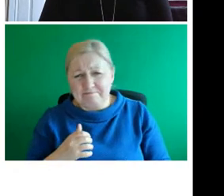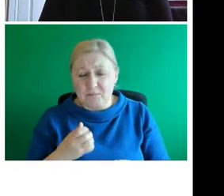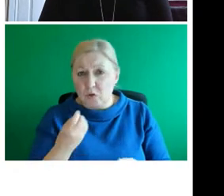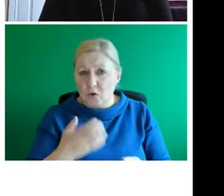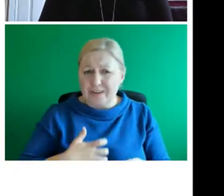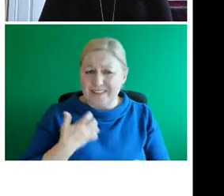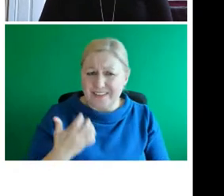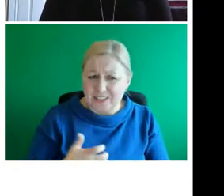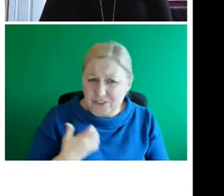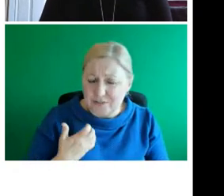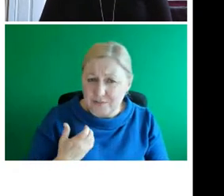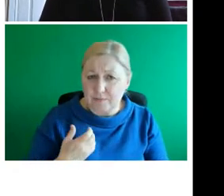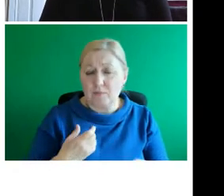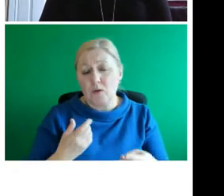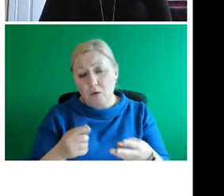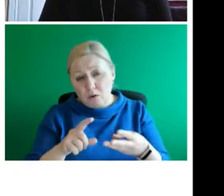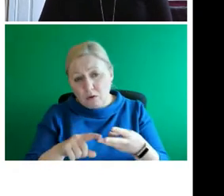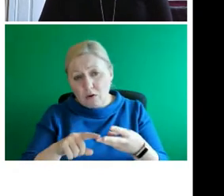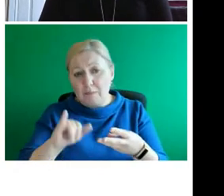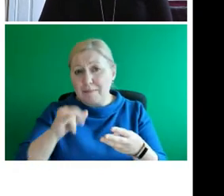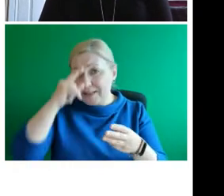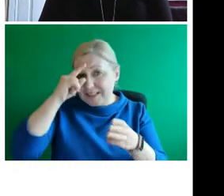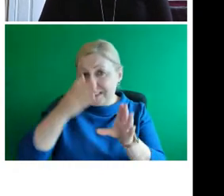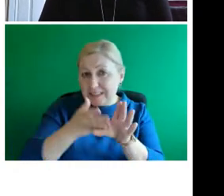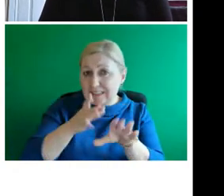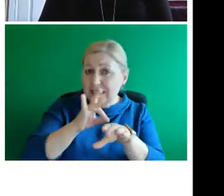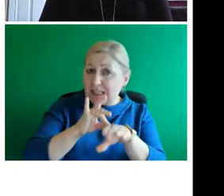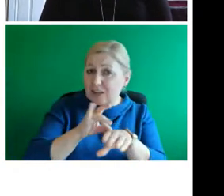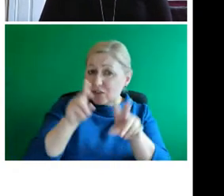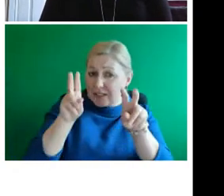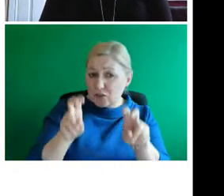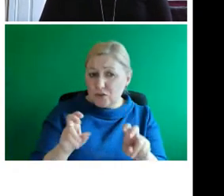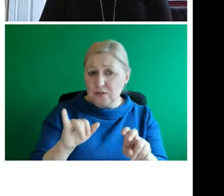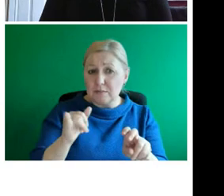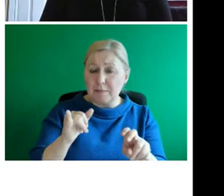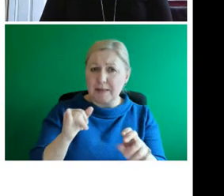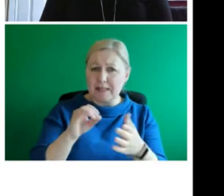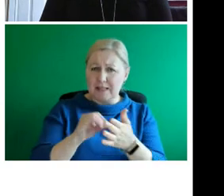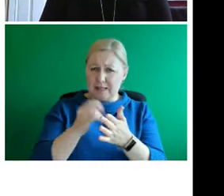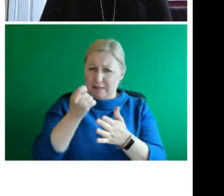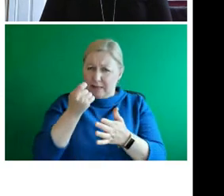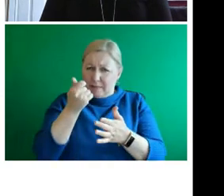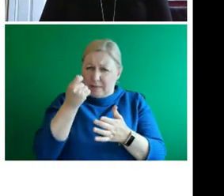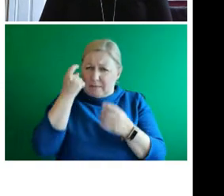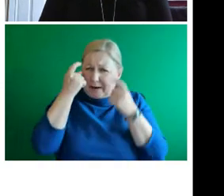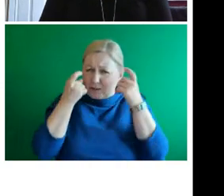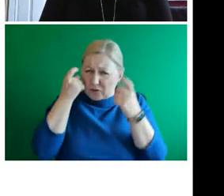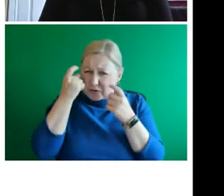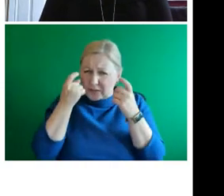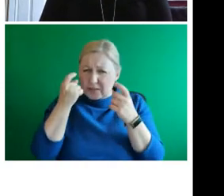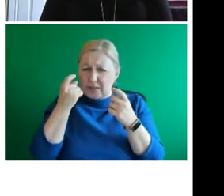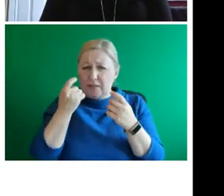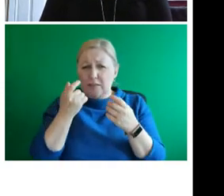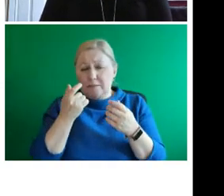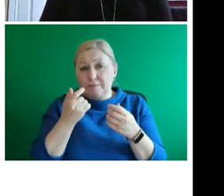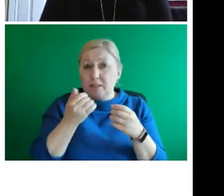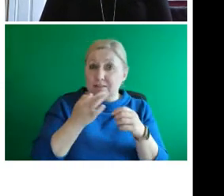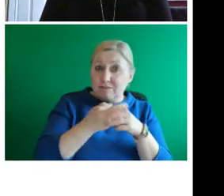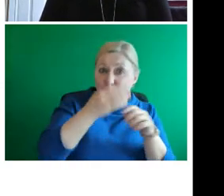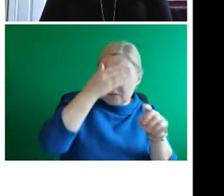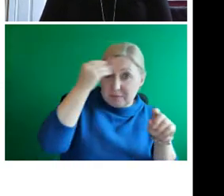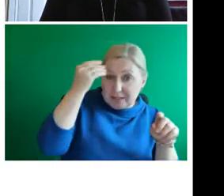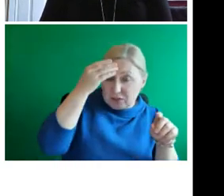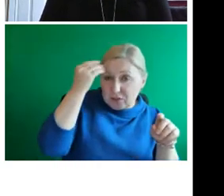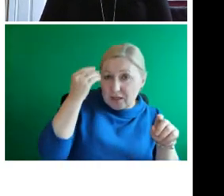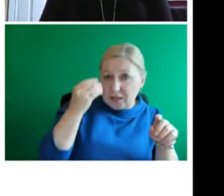be anxiety, depression. Sometimes the person has paranoid symptoms. A common one would be in dementia in particular, a common